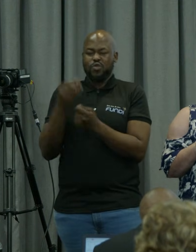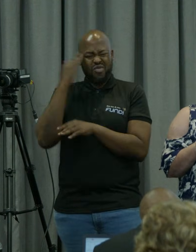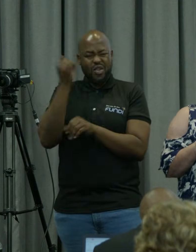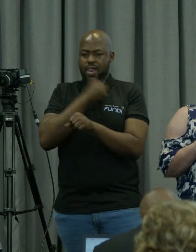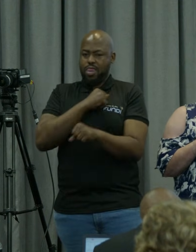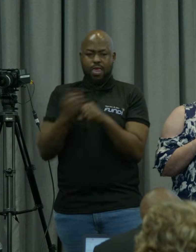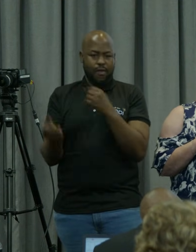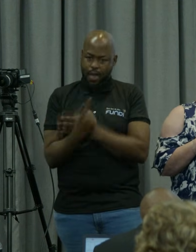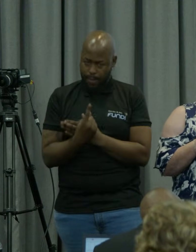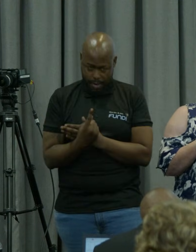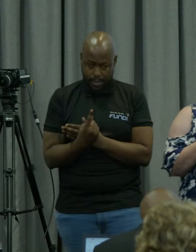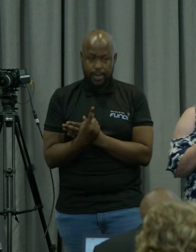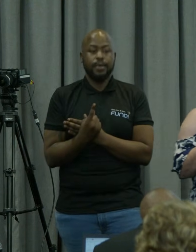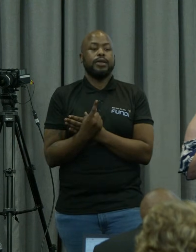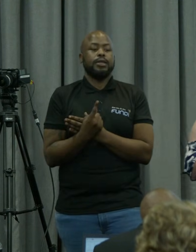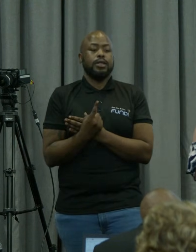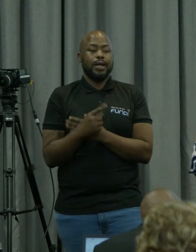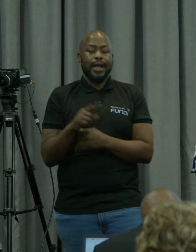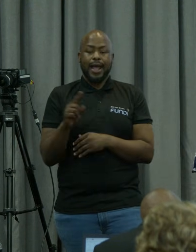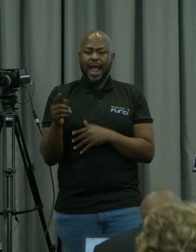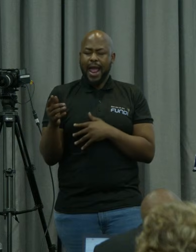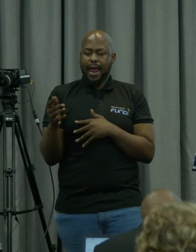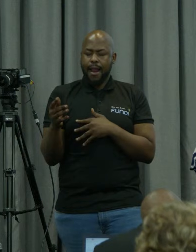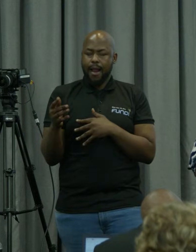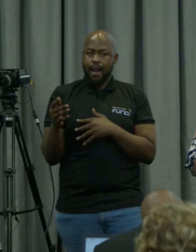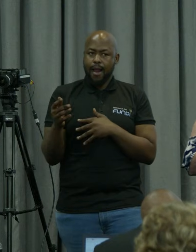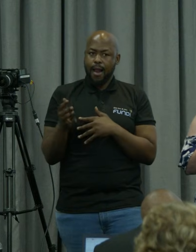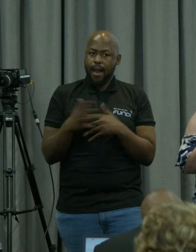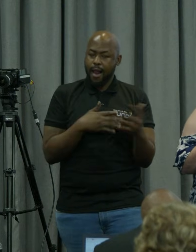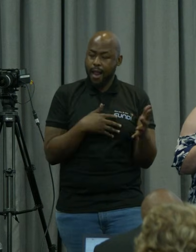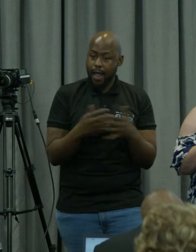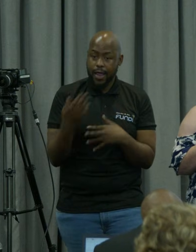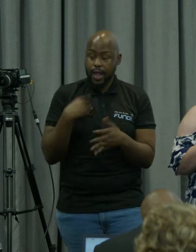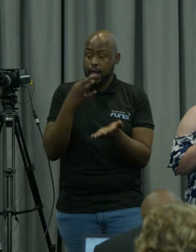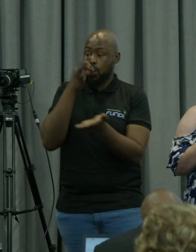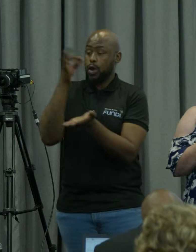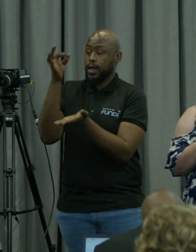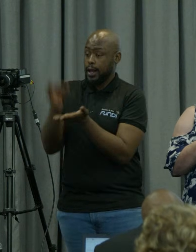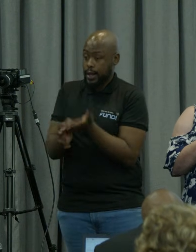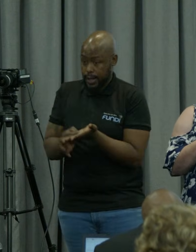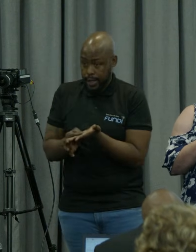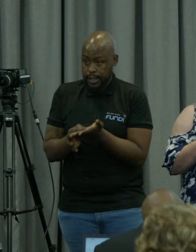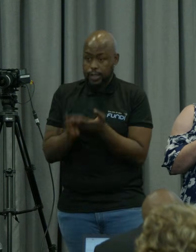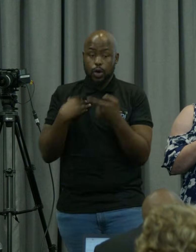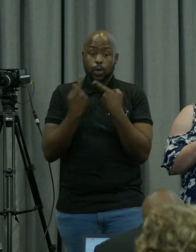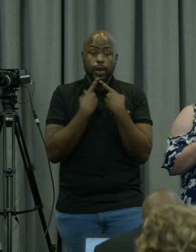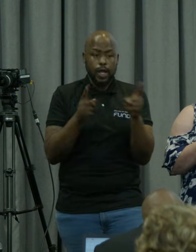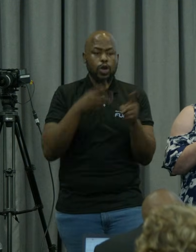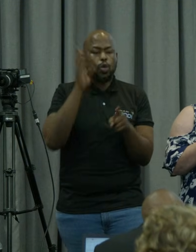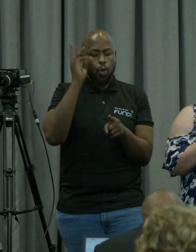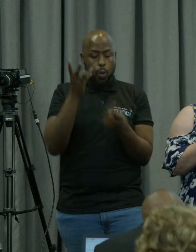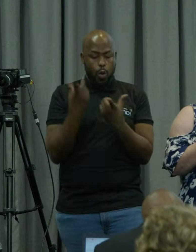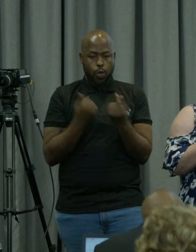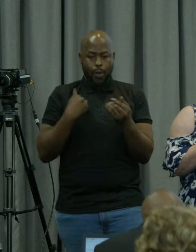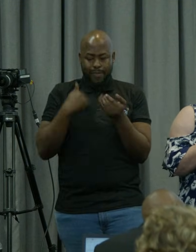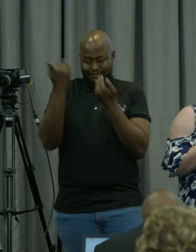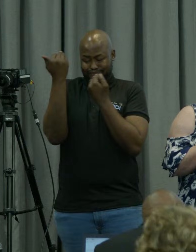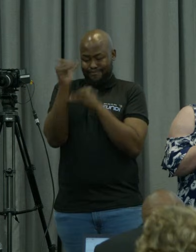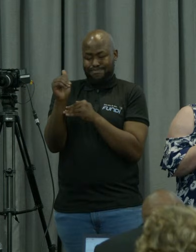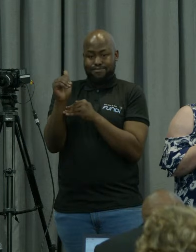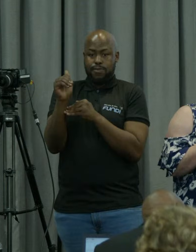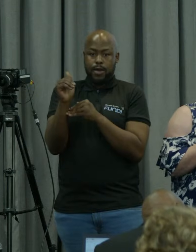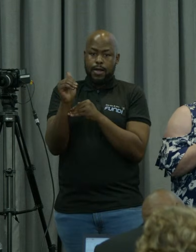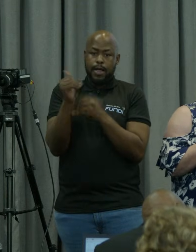happen. So whatever we recommend, we're going to recommend within inside what we have